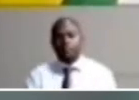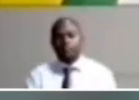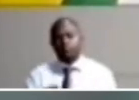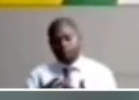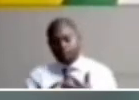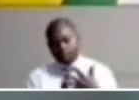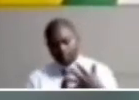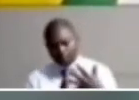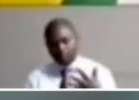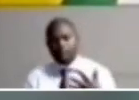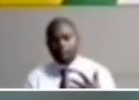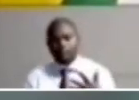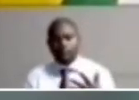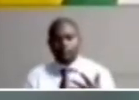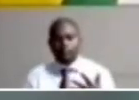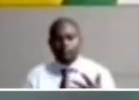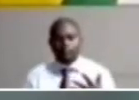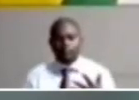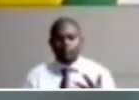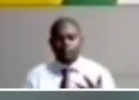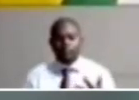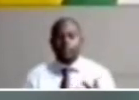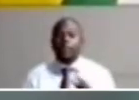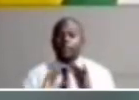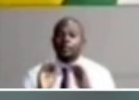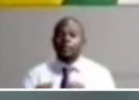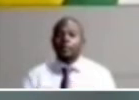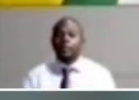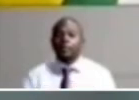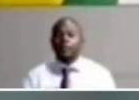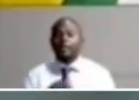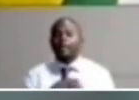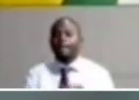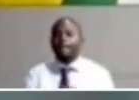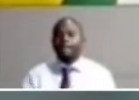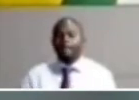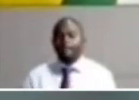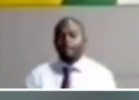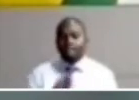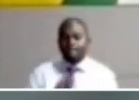etc., that do not stay in the barracks.